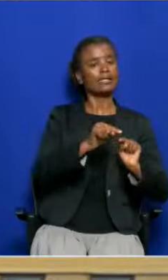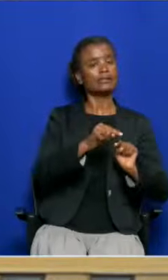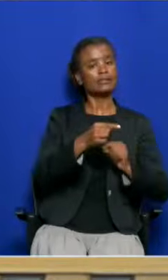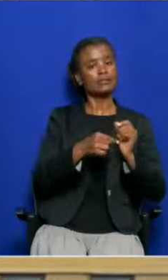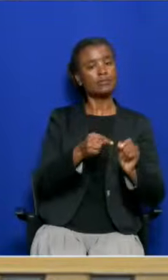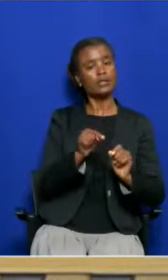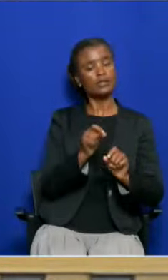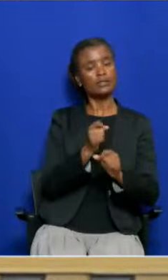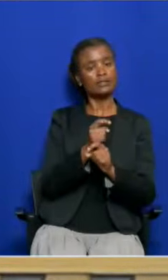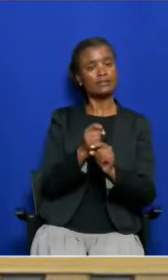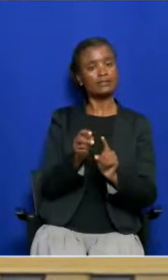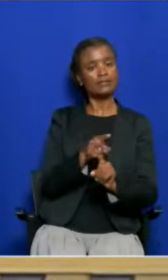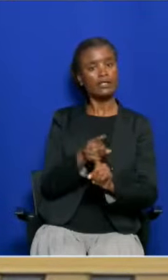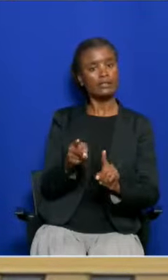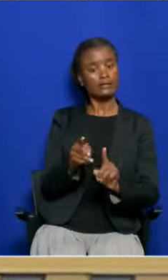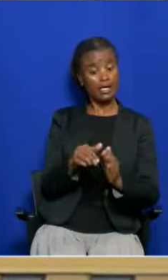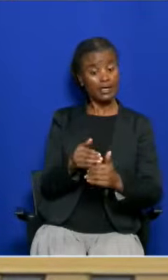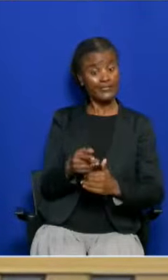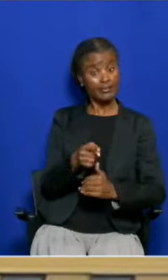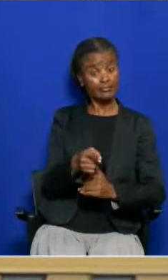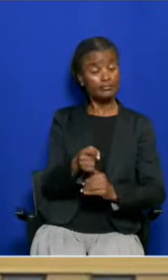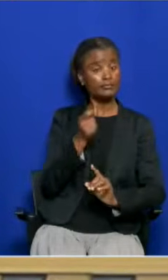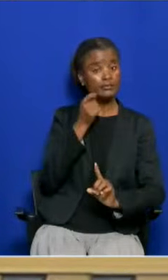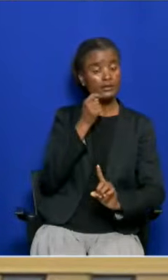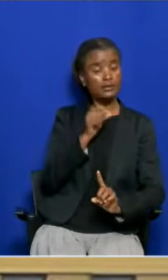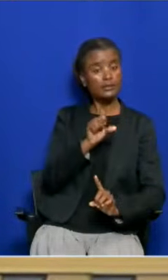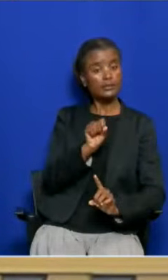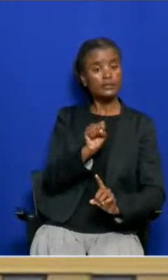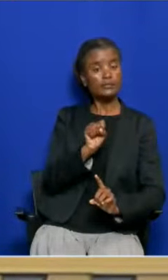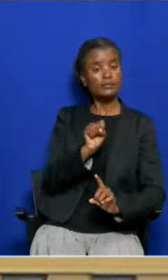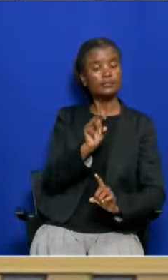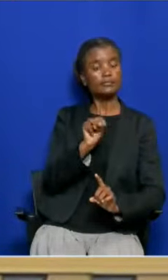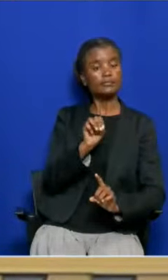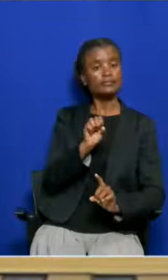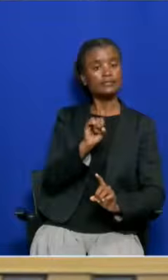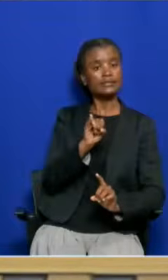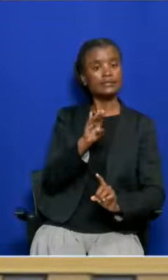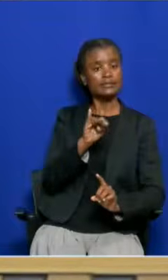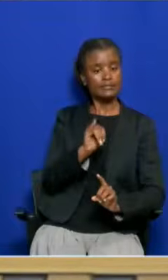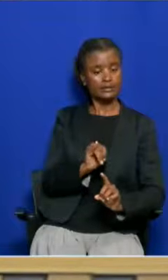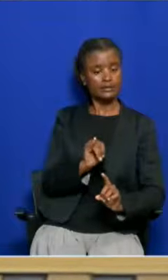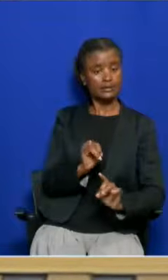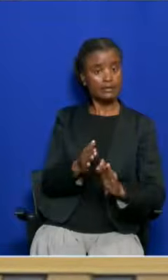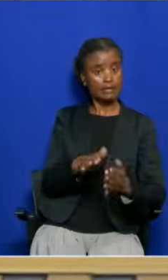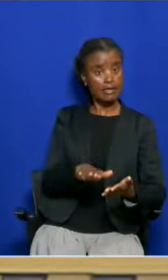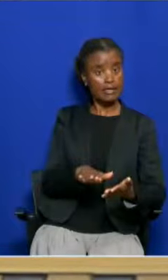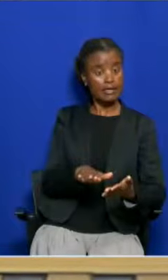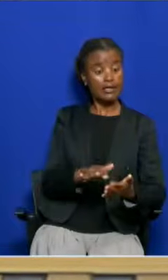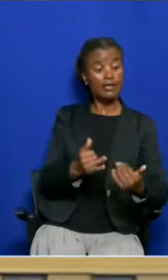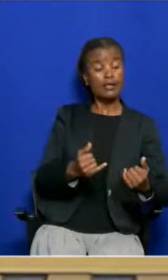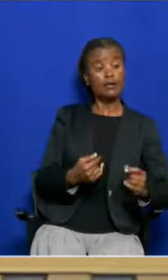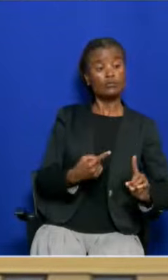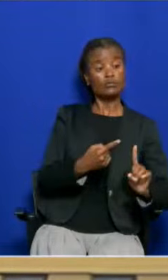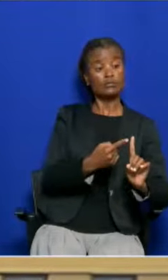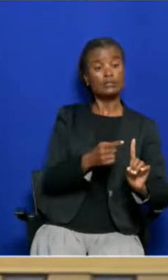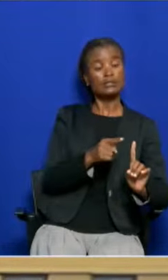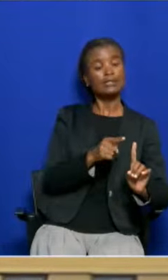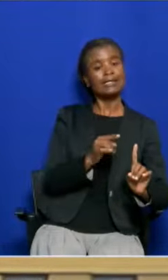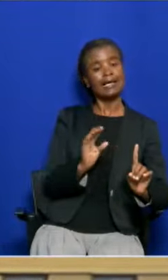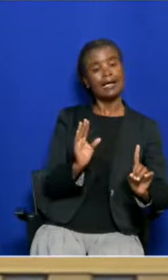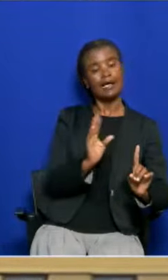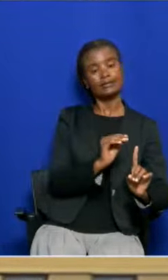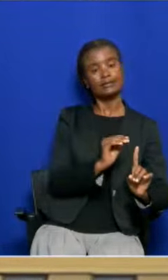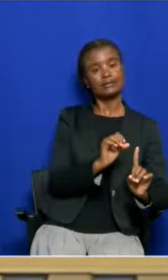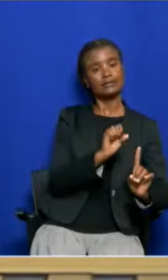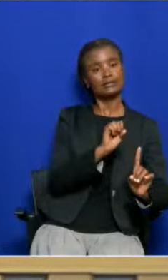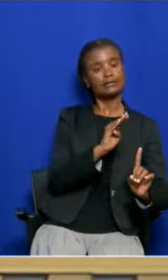died. So Mr. Sibanyoni has been asked that if he's involved in these